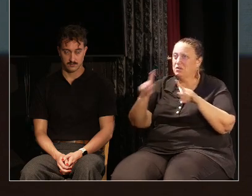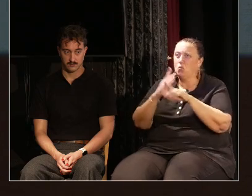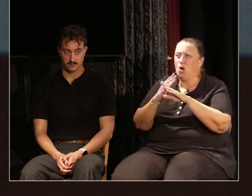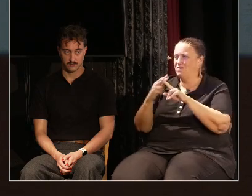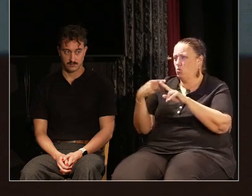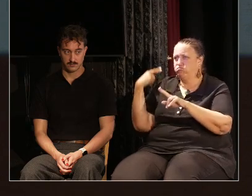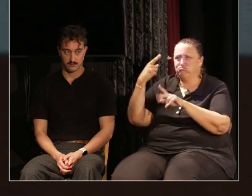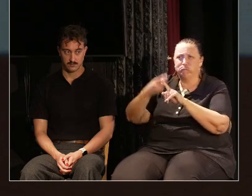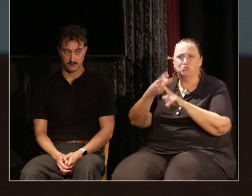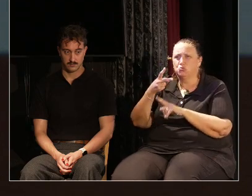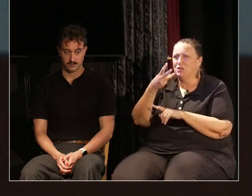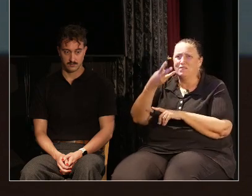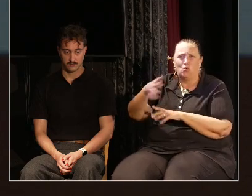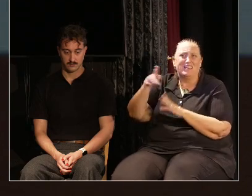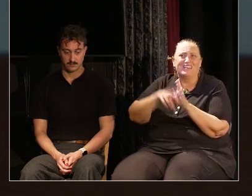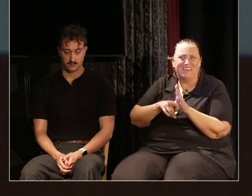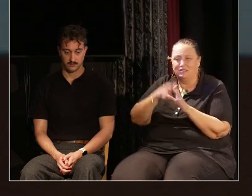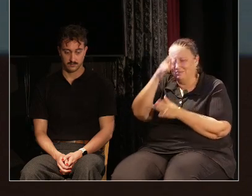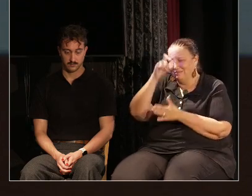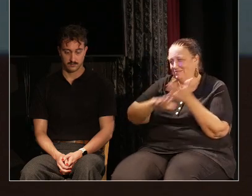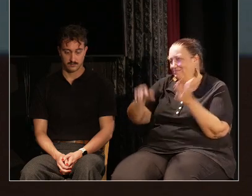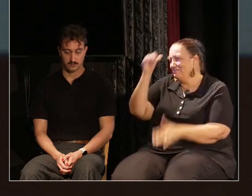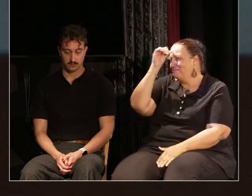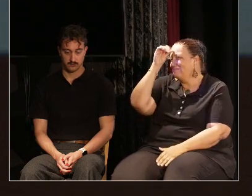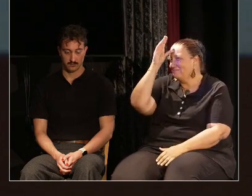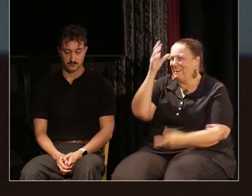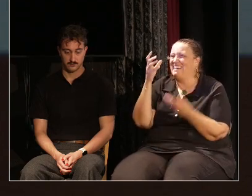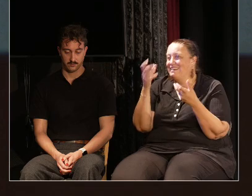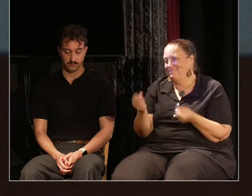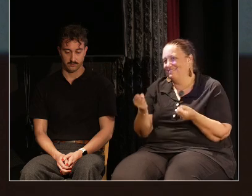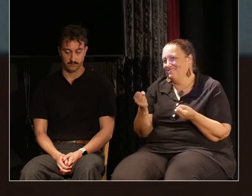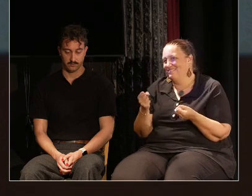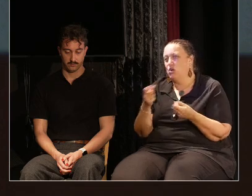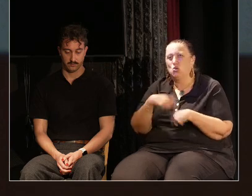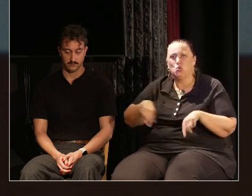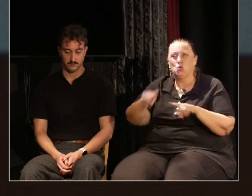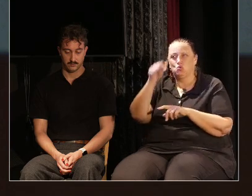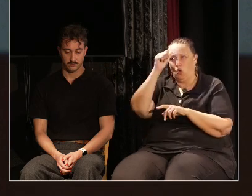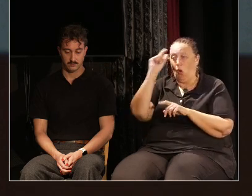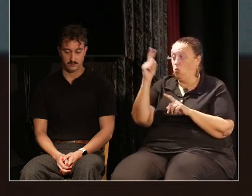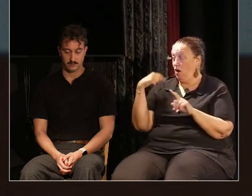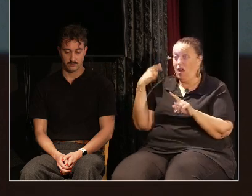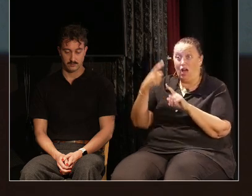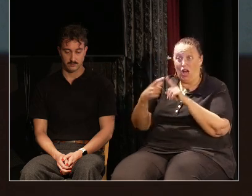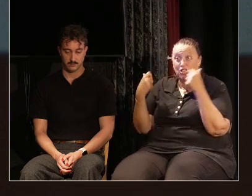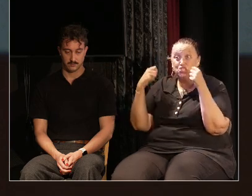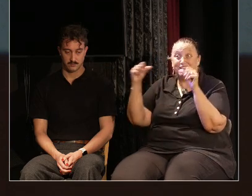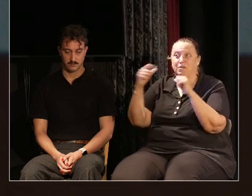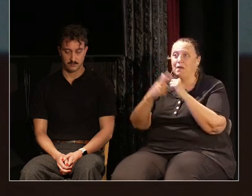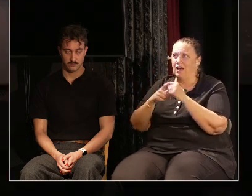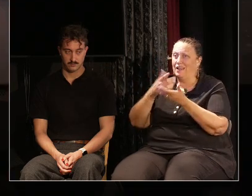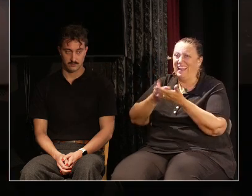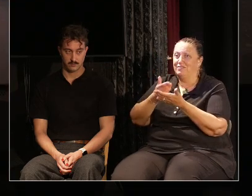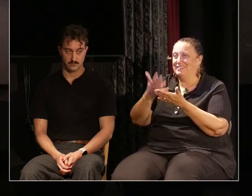this for decades and have expertise and know both what we've achieved but what we still need to get done as